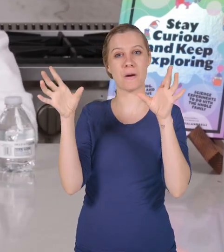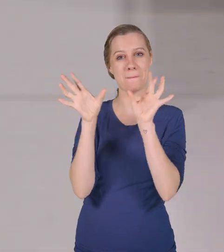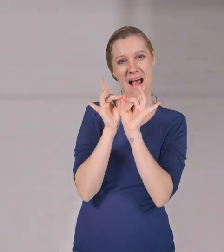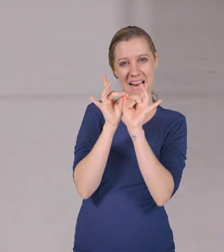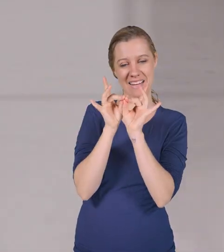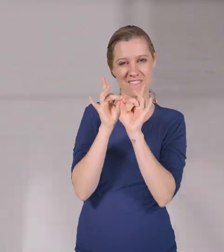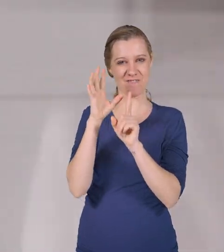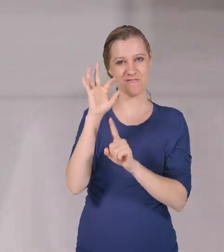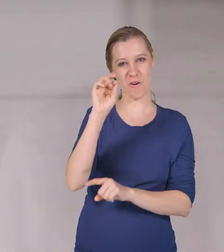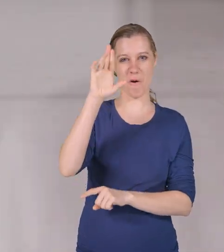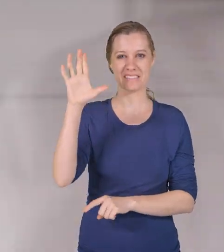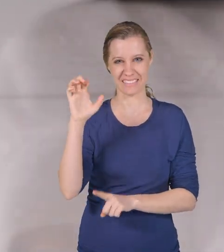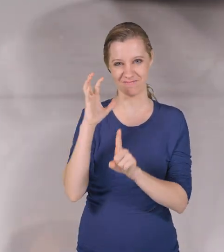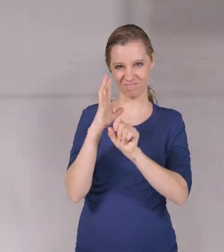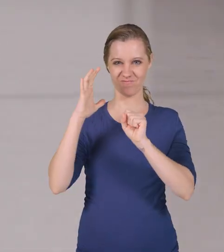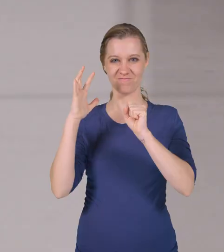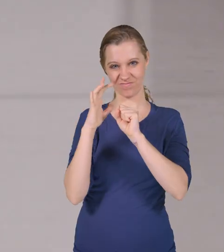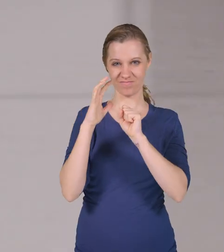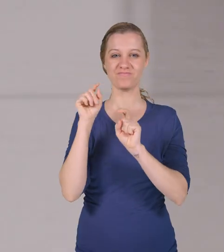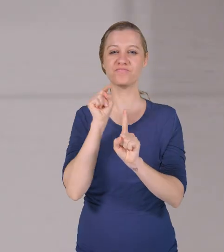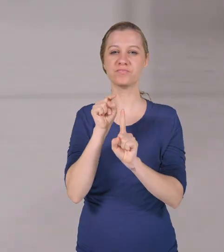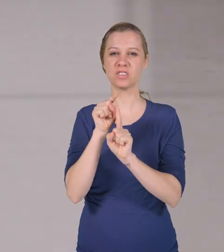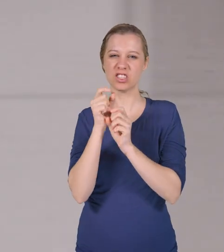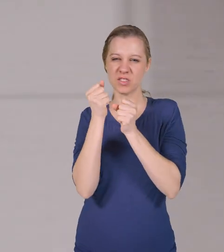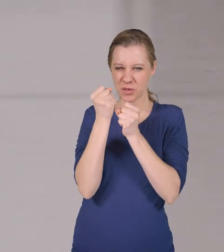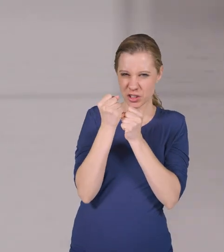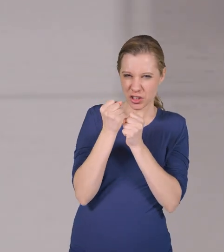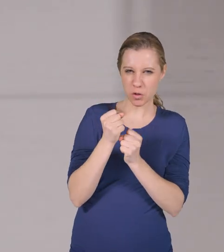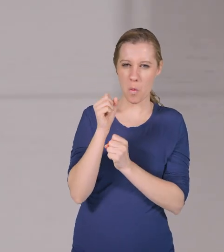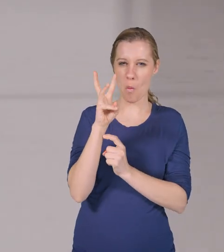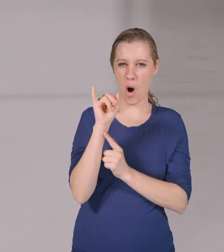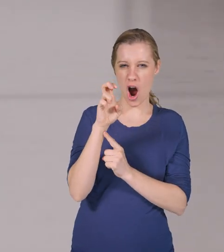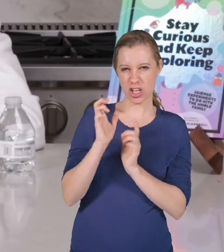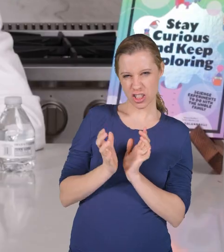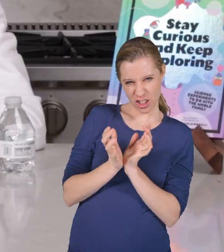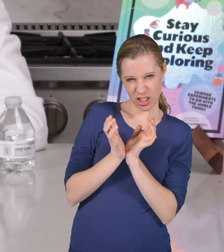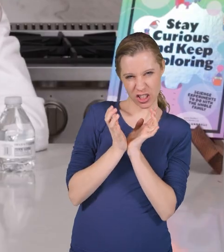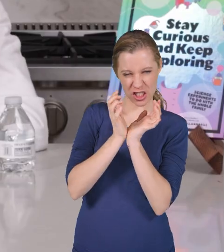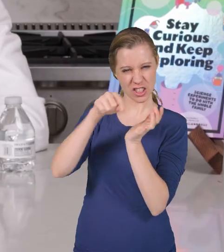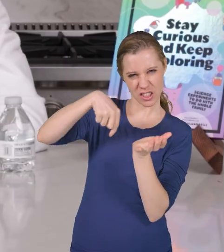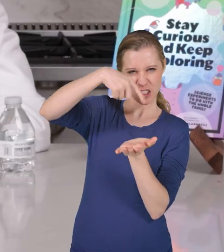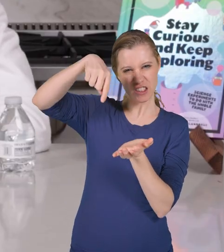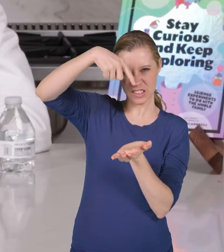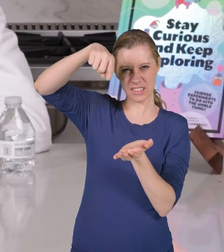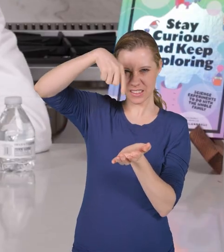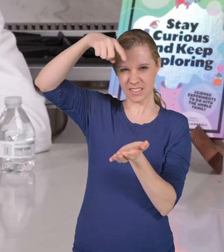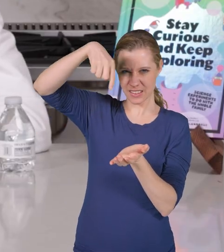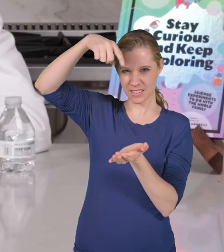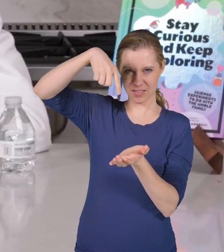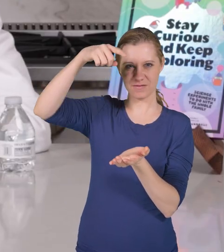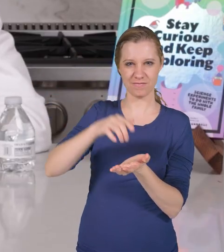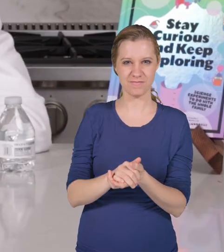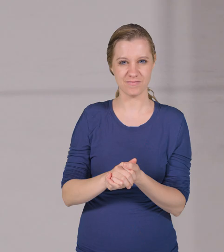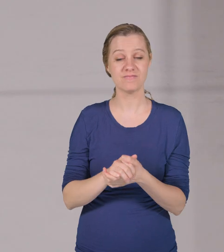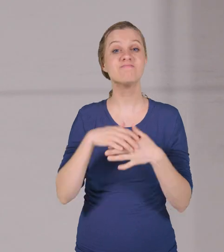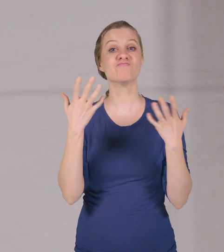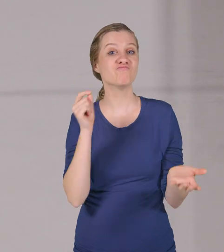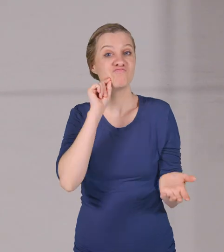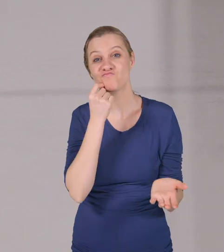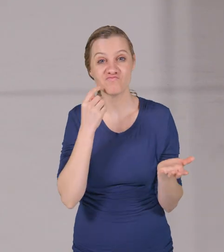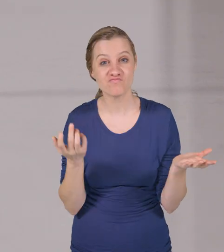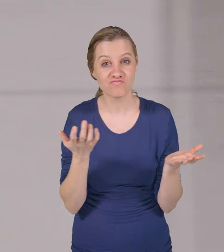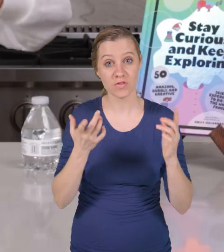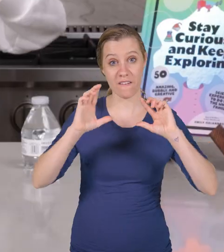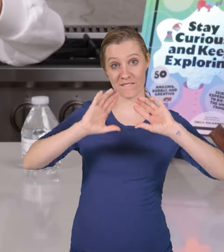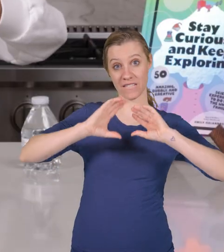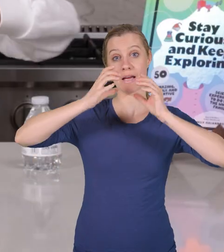force is an electromagnetic force that is pushing on your wire, forcing it around your battery. Here's the cool